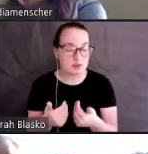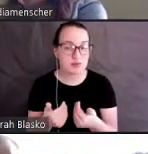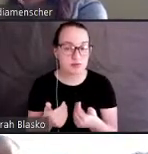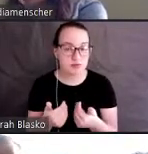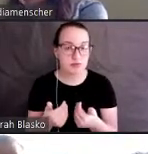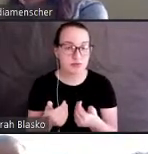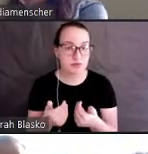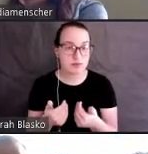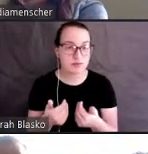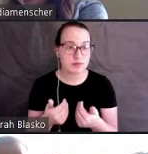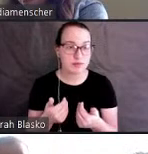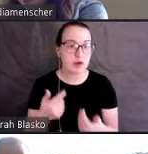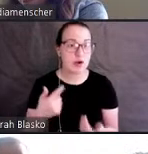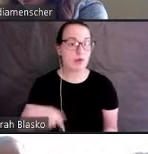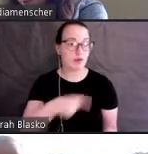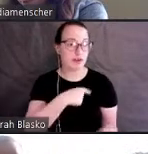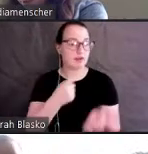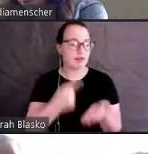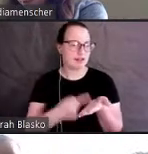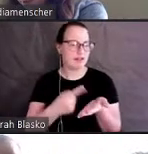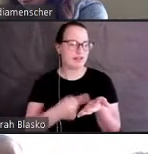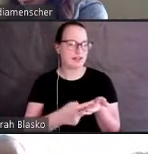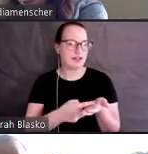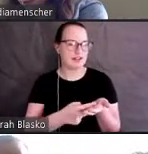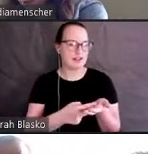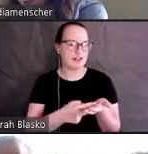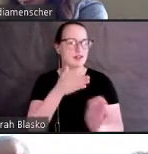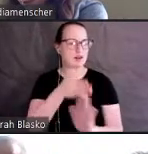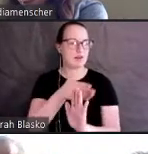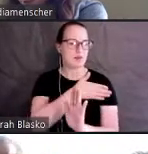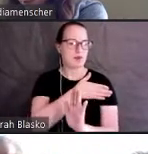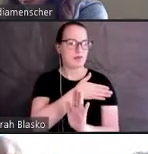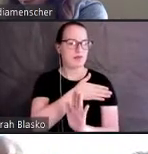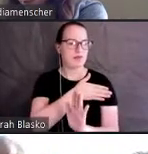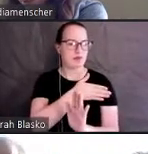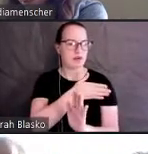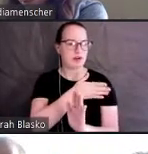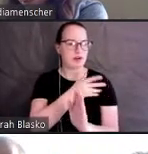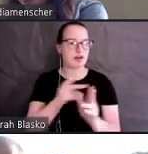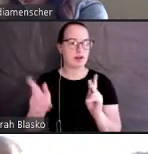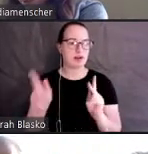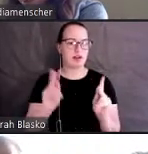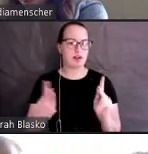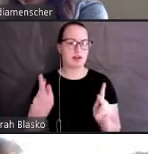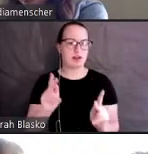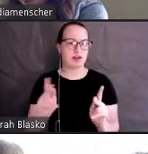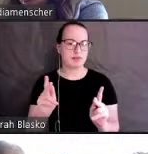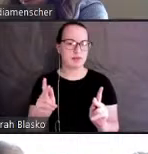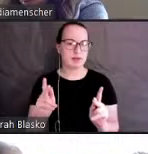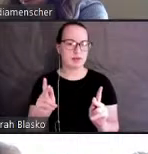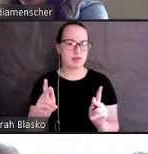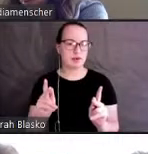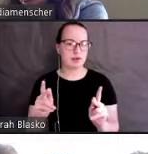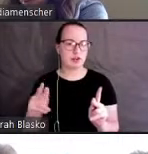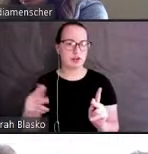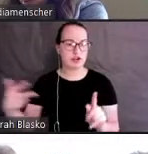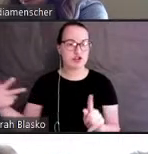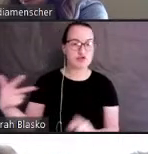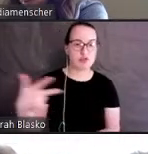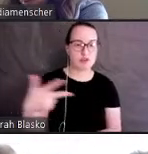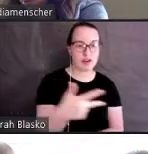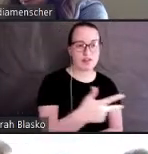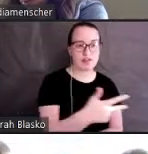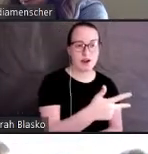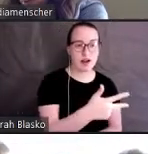we were kind of talking earlier in the fellowship about people doing drive-by ribbing, people dropping off ribs